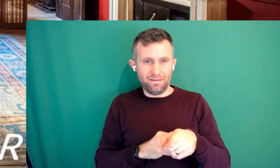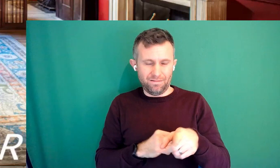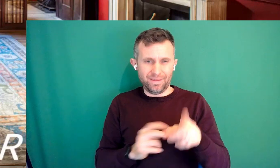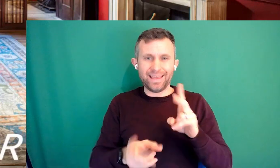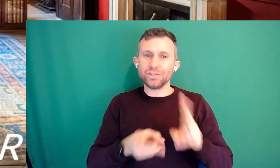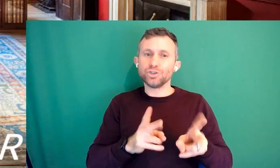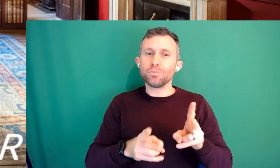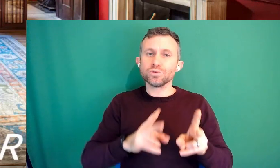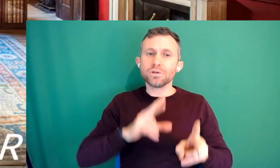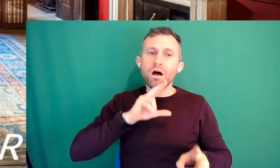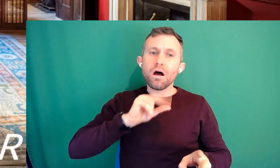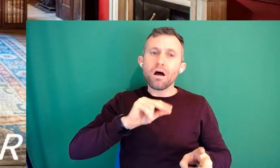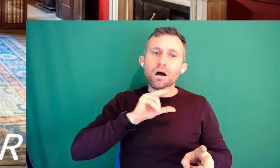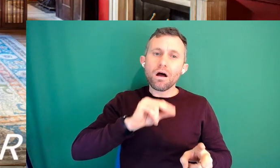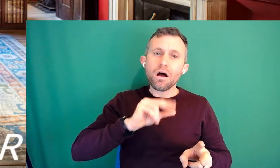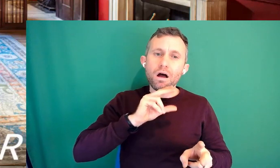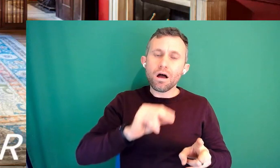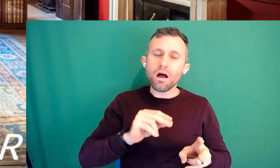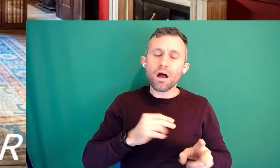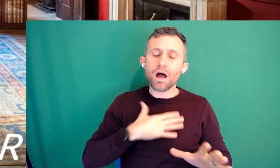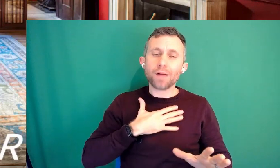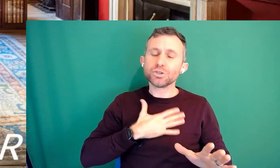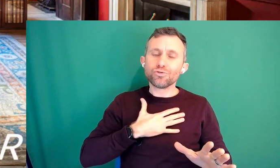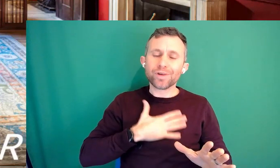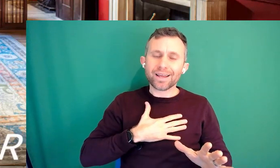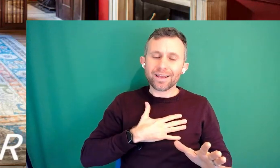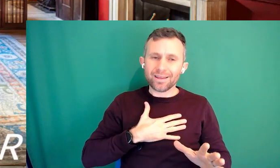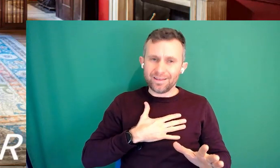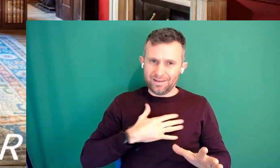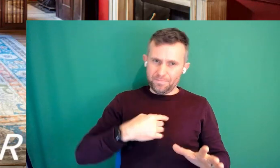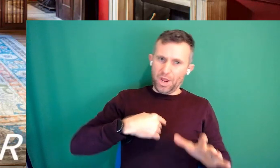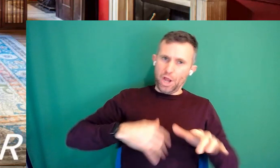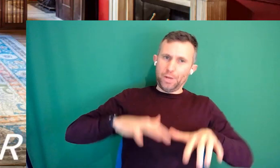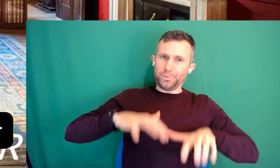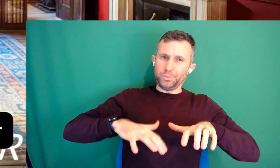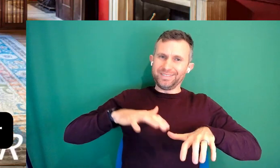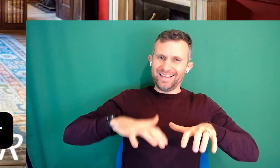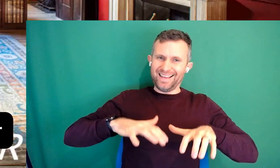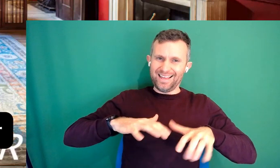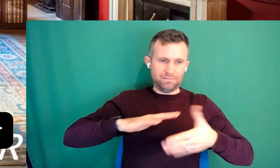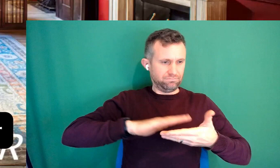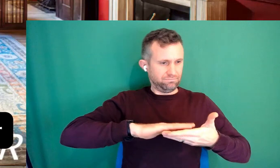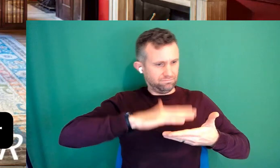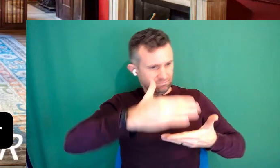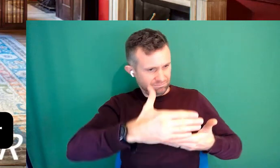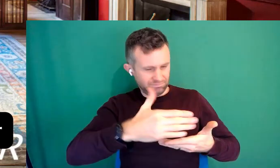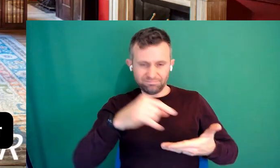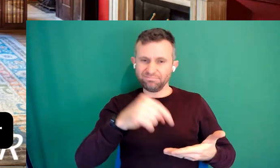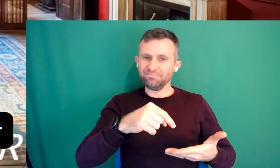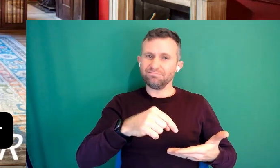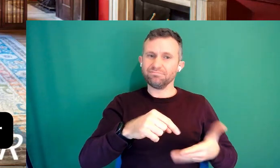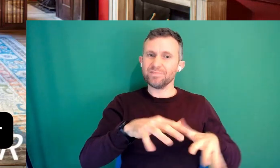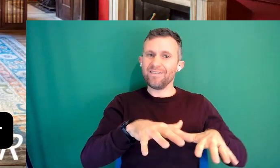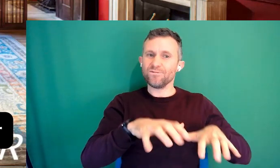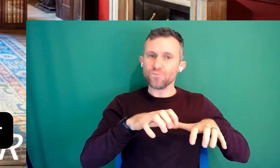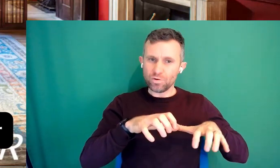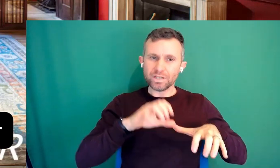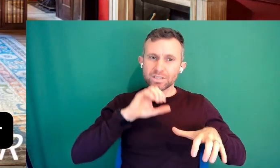the original. The central dining room table and chairs were co-designed by Soane and the furniture